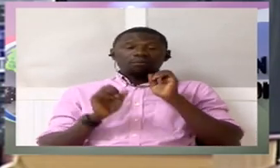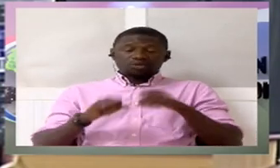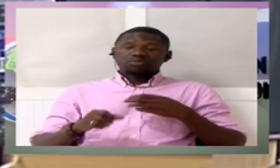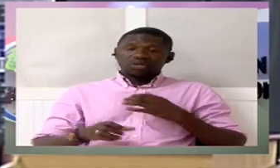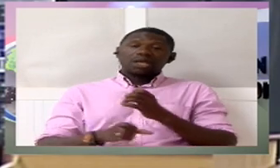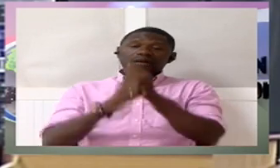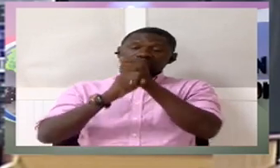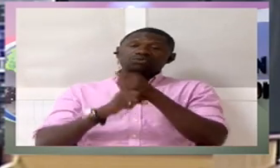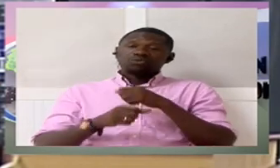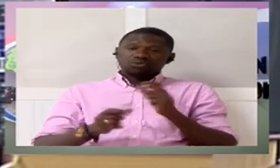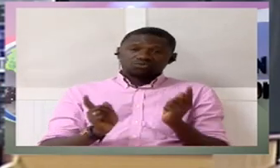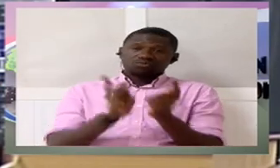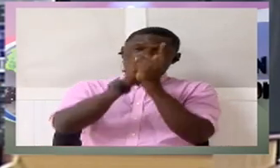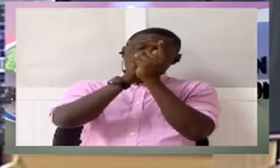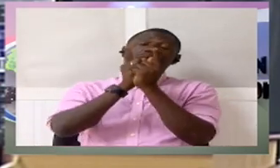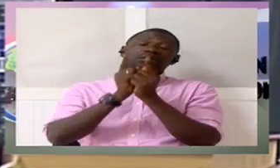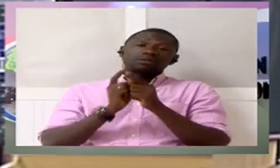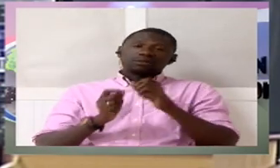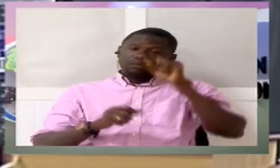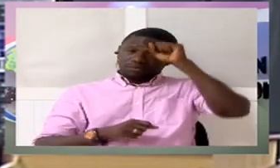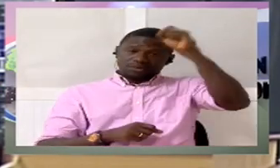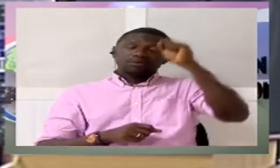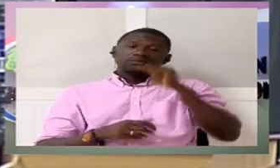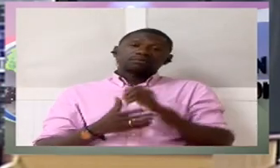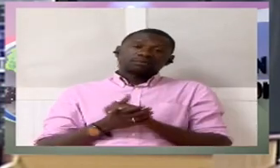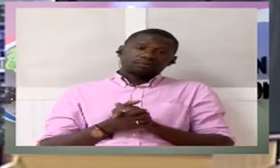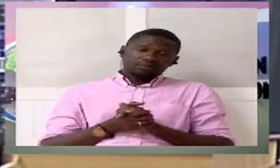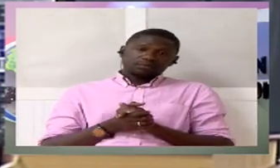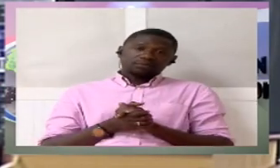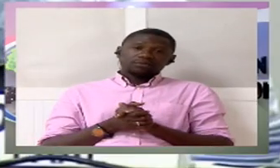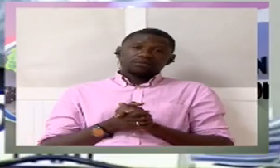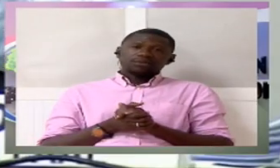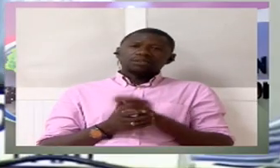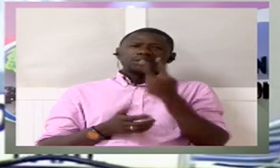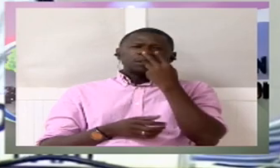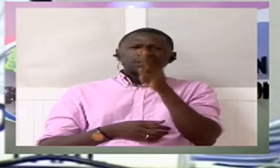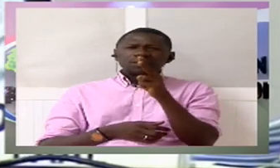said to me, I would also assist you so that you could get to see with him. See who?